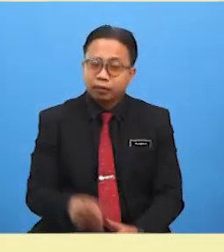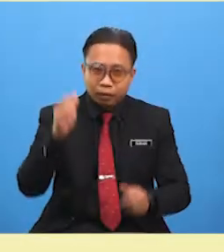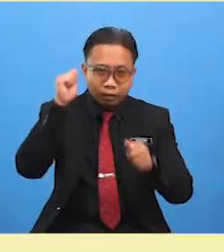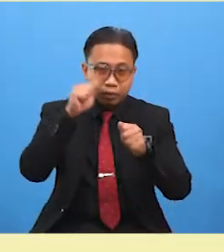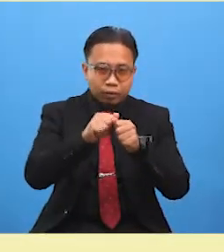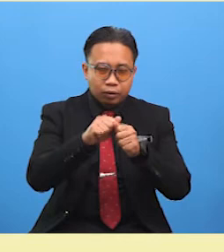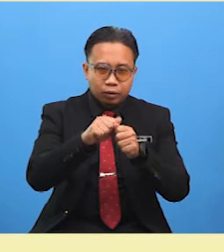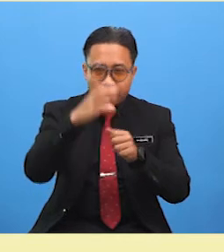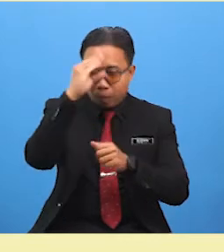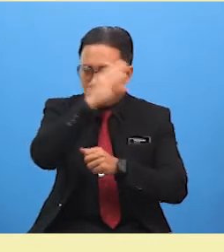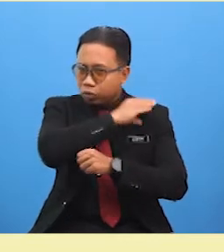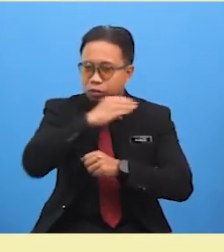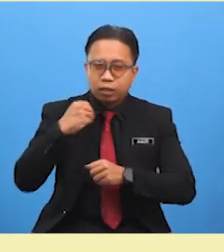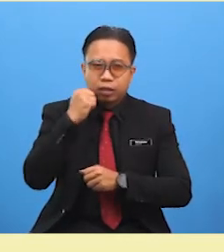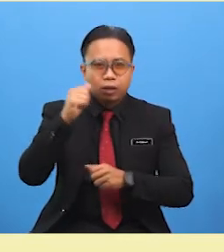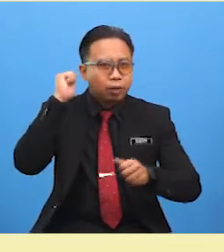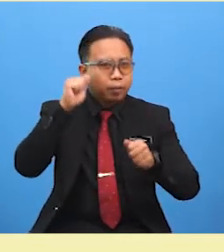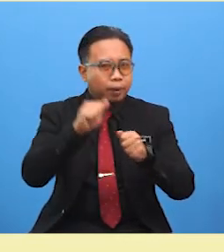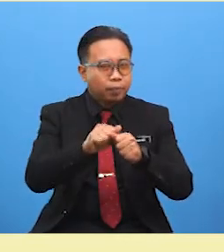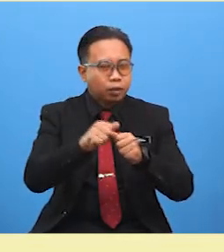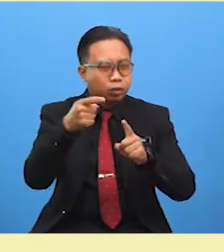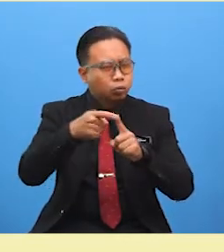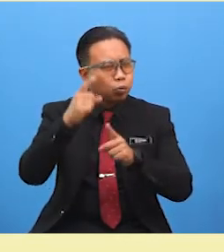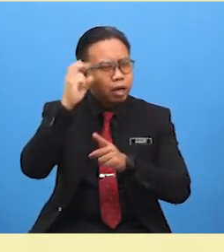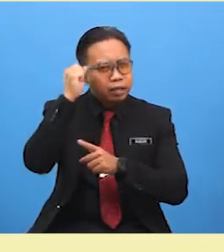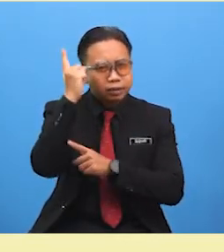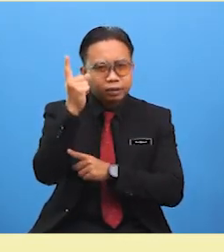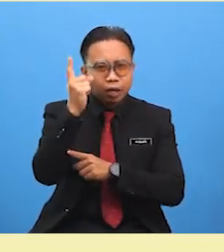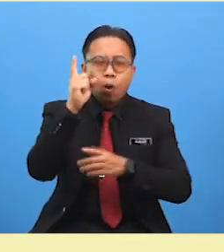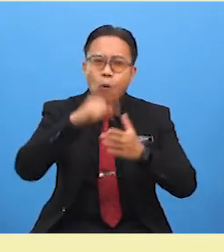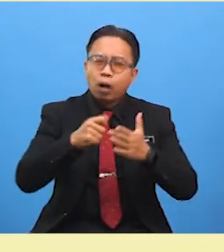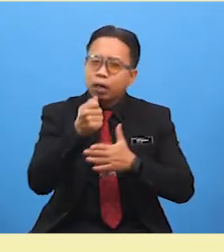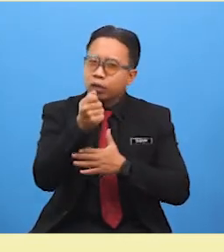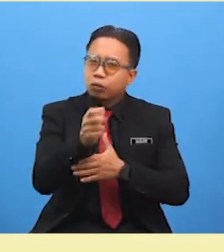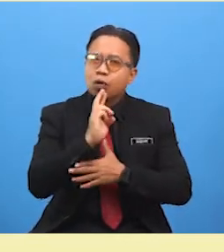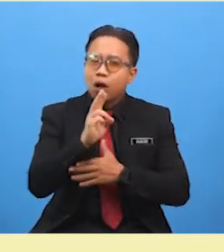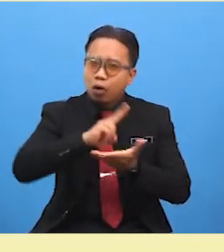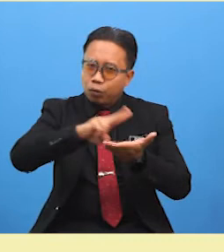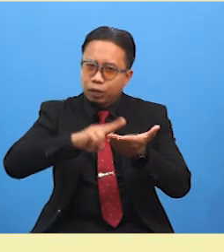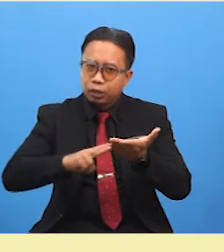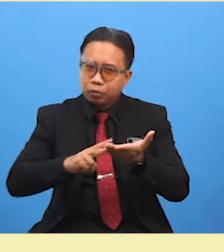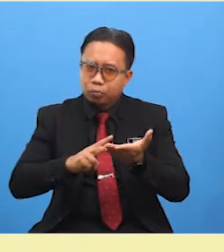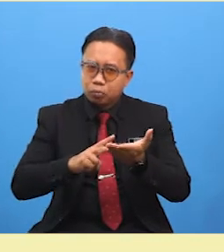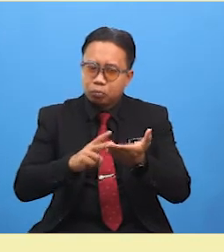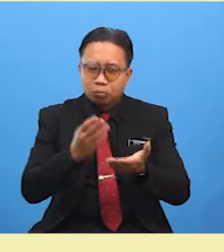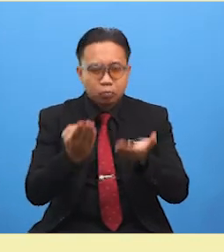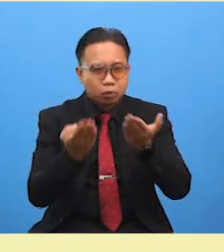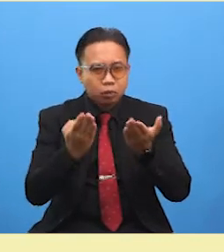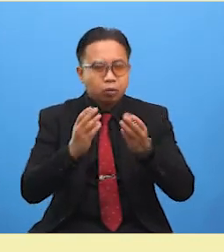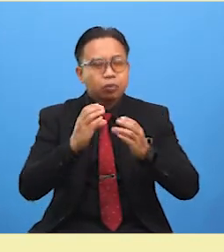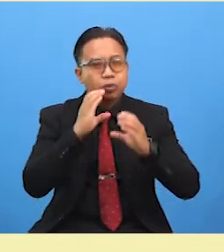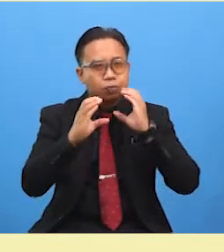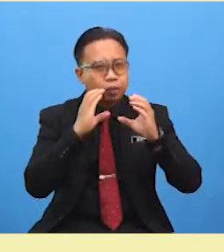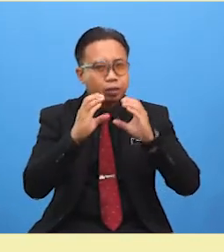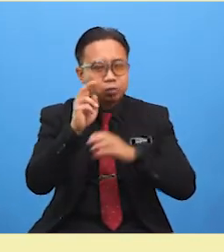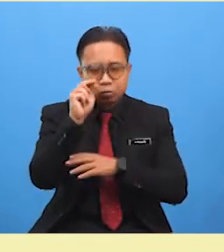reminder, boys and girls, remember, in order to understand what you read, or even when you speak,